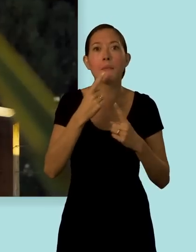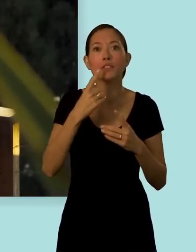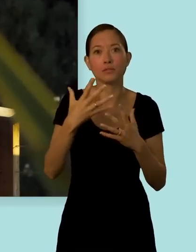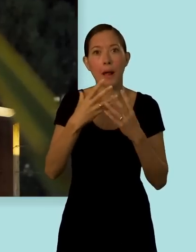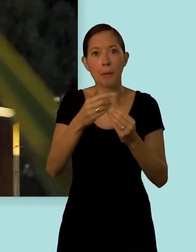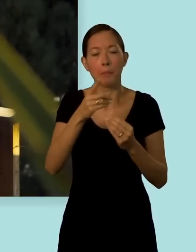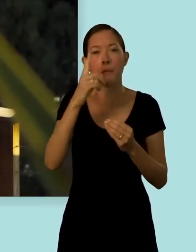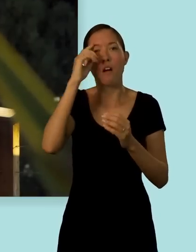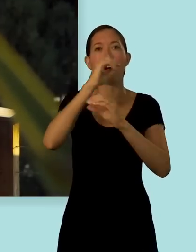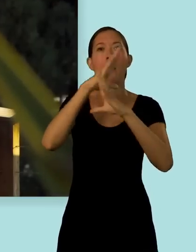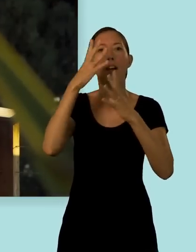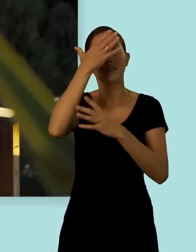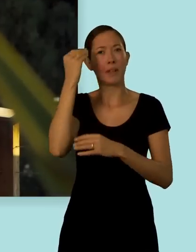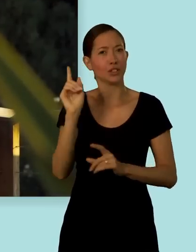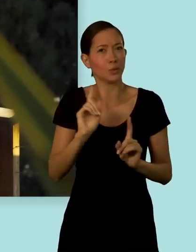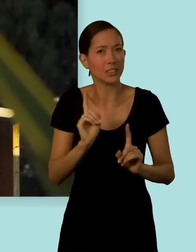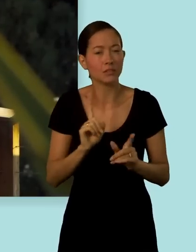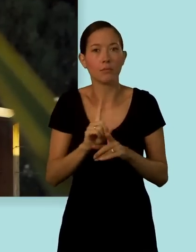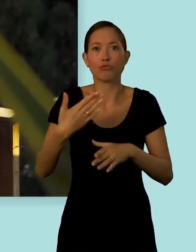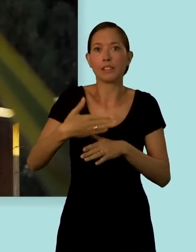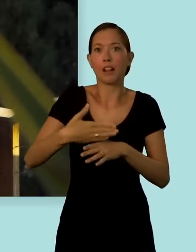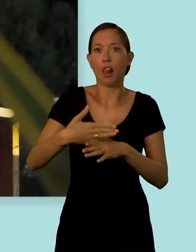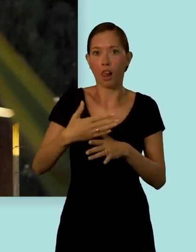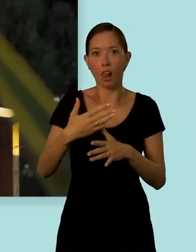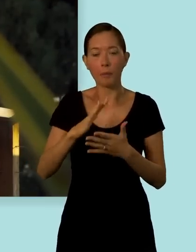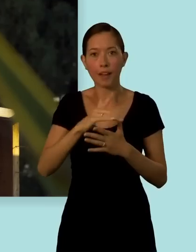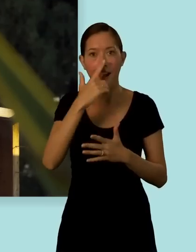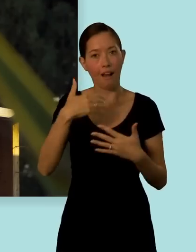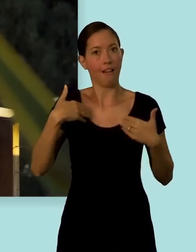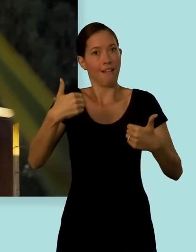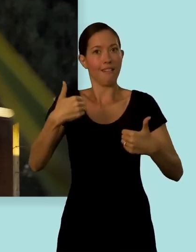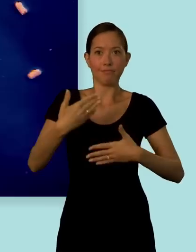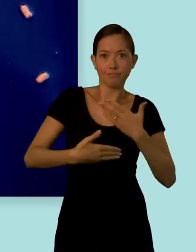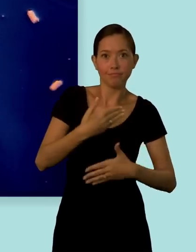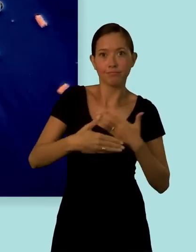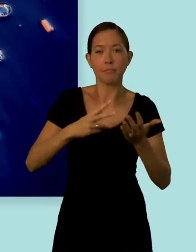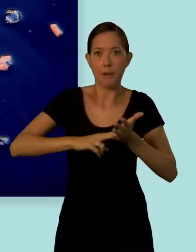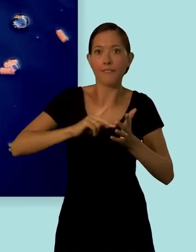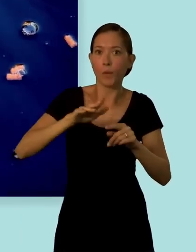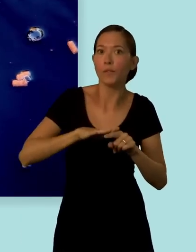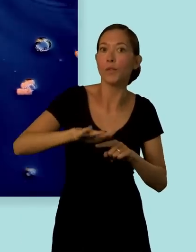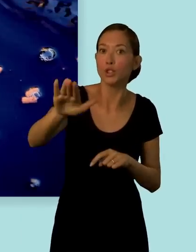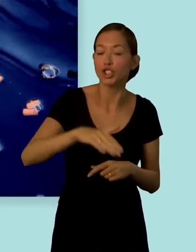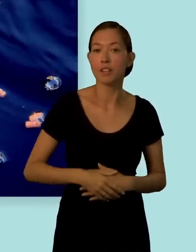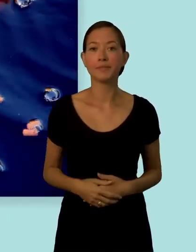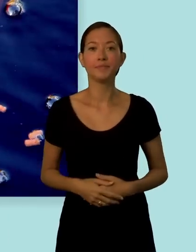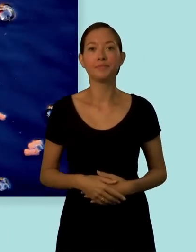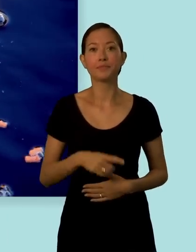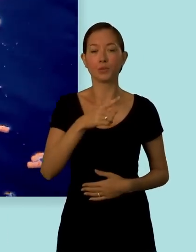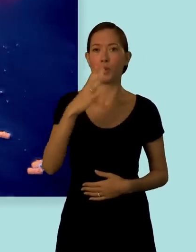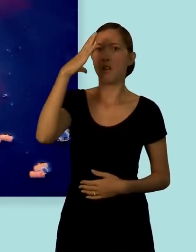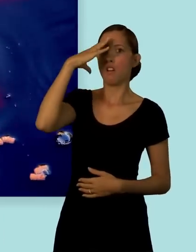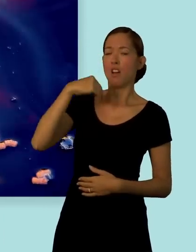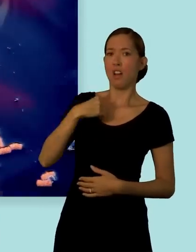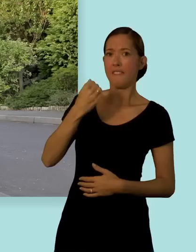dementia, as well as some practical things you can do to live well now and make plans for the future. Being told that you have dementia can make you feel a